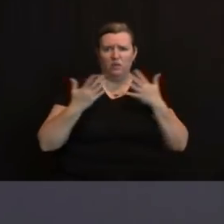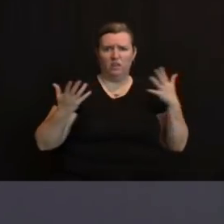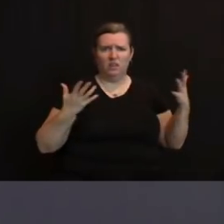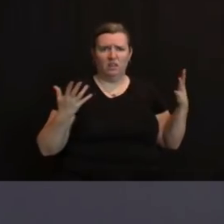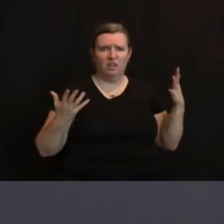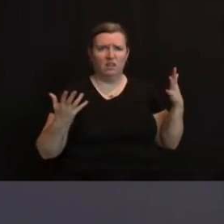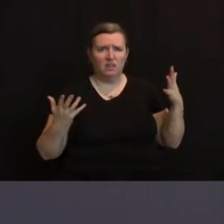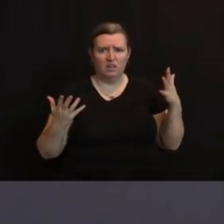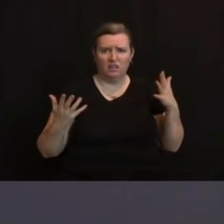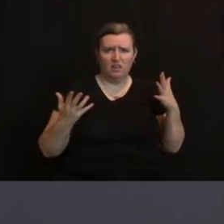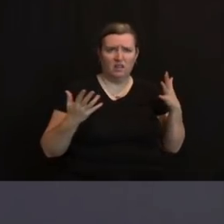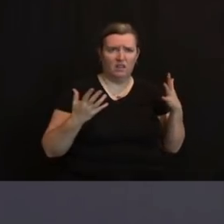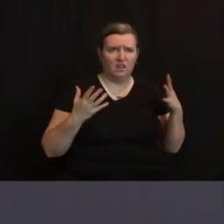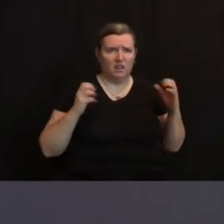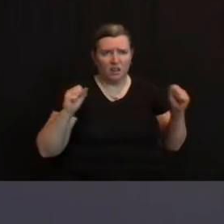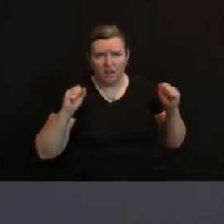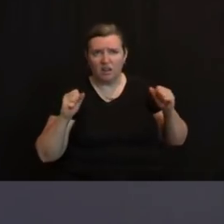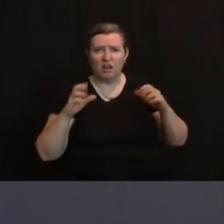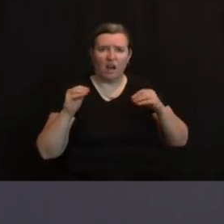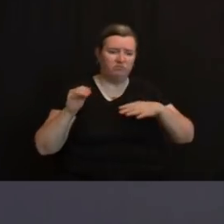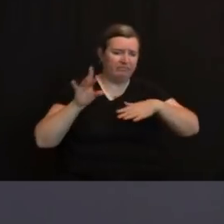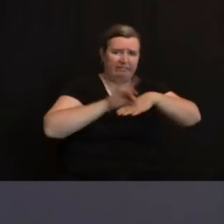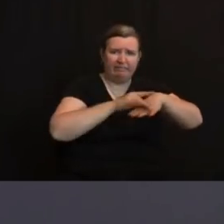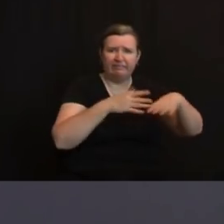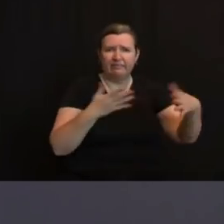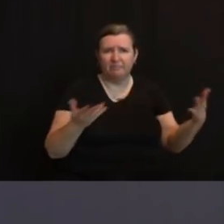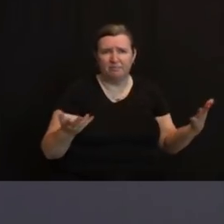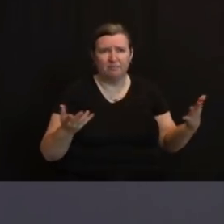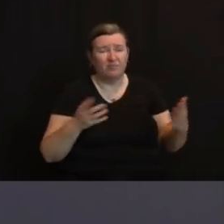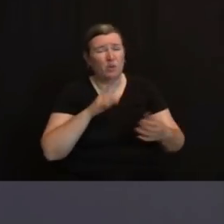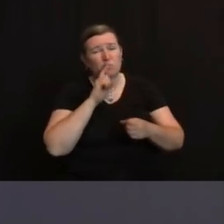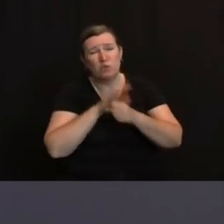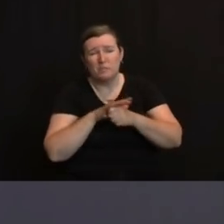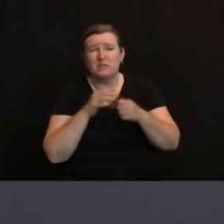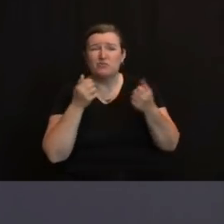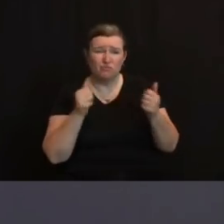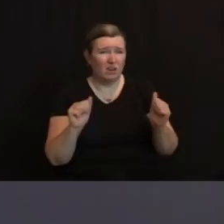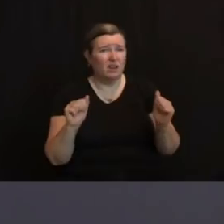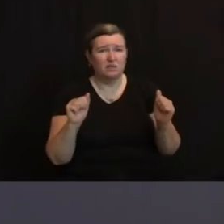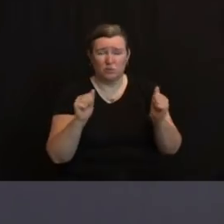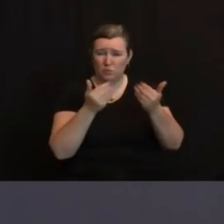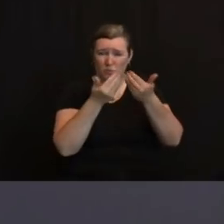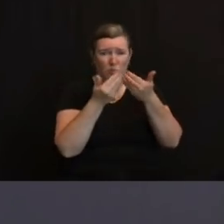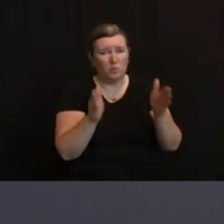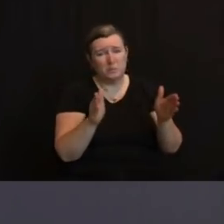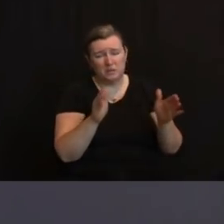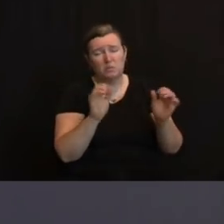cetera. I promise you we'll try to get there as fast as we can.